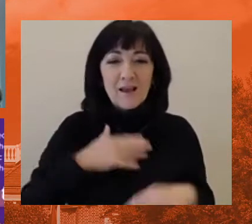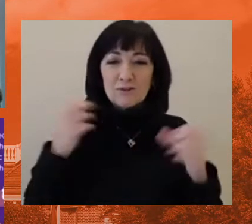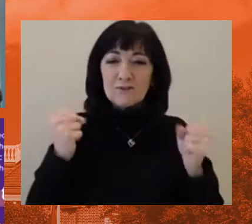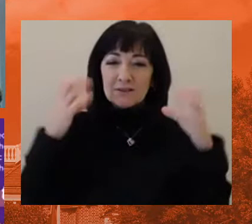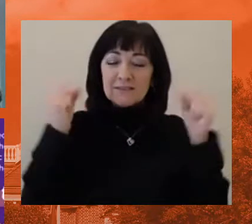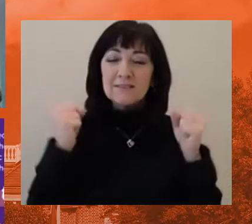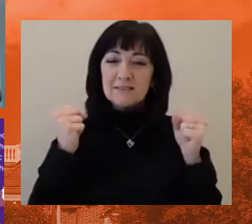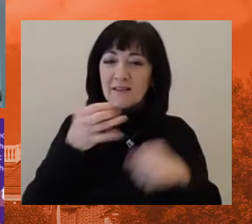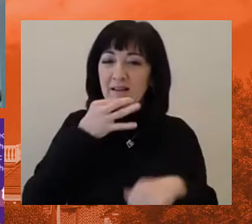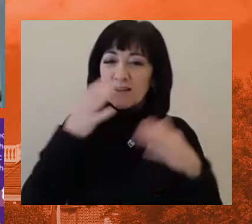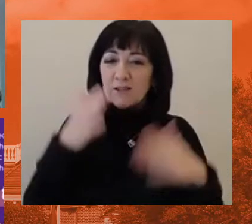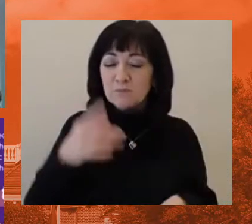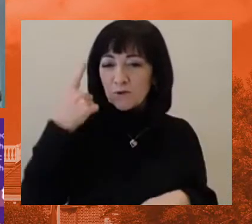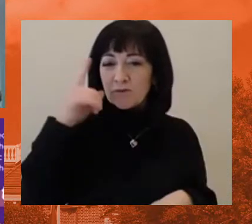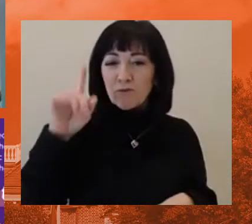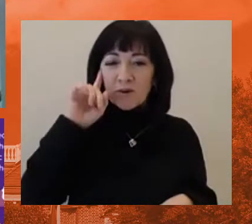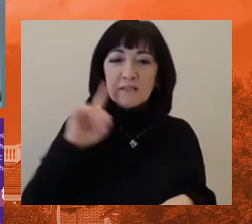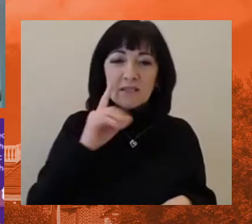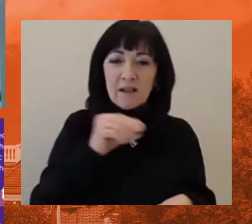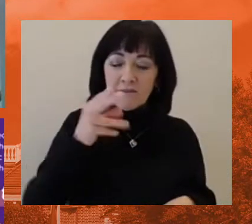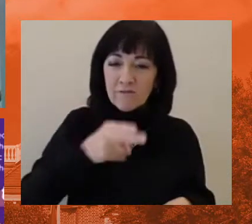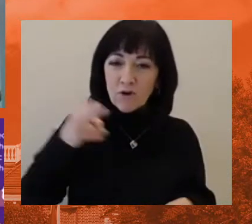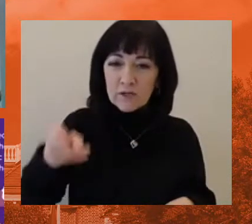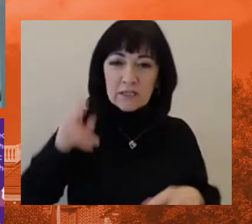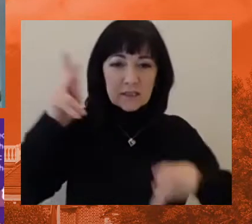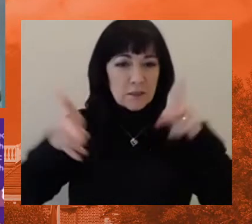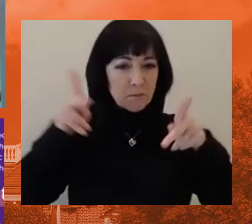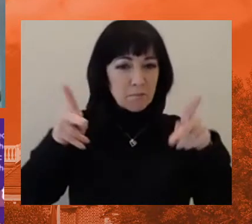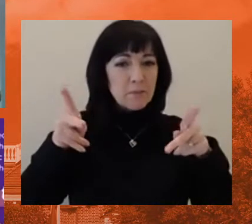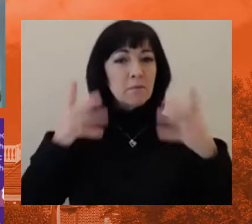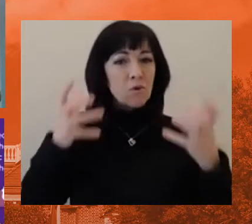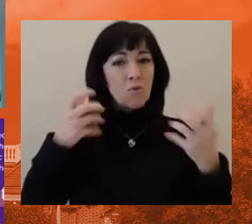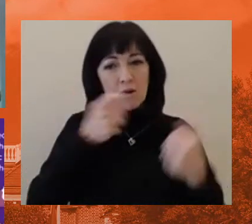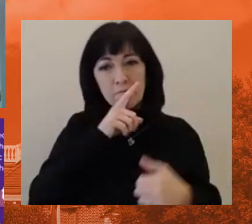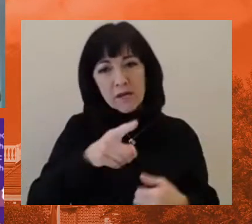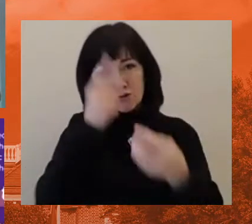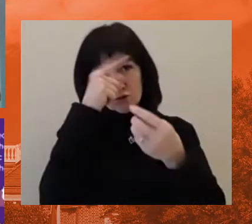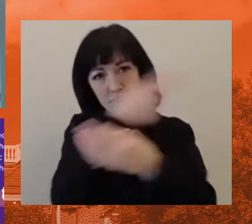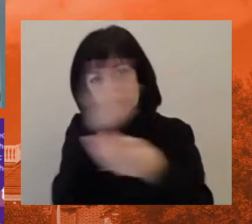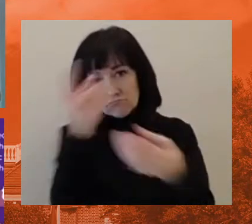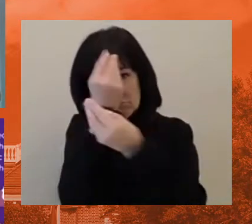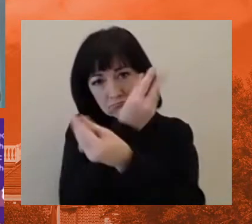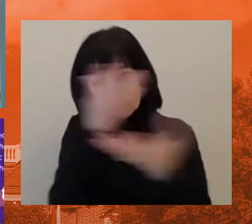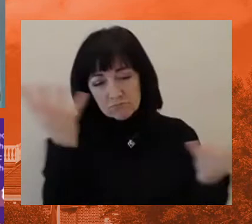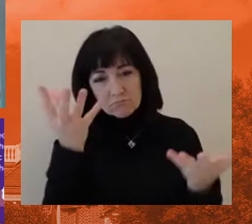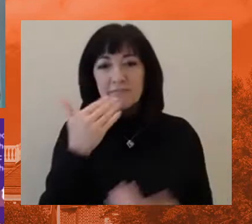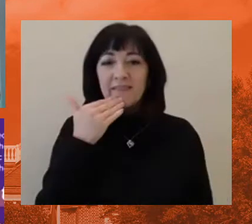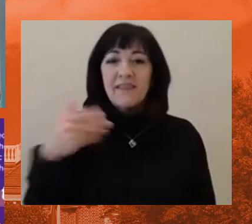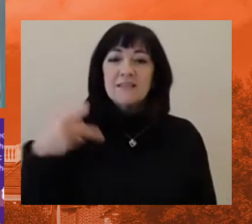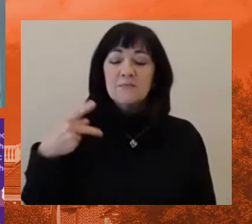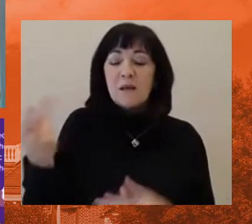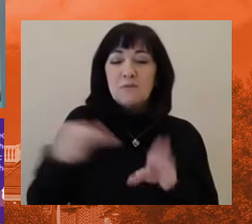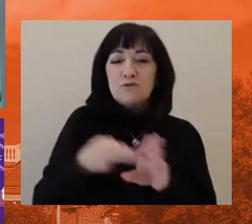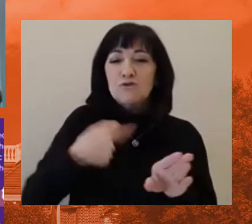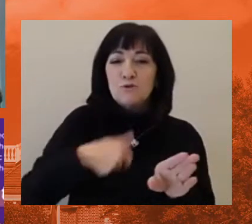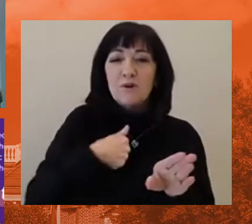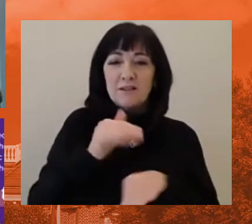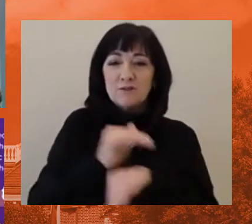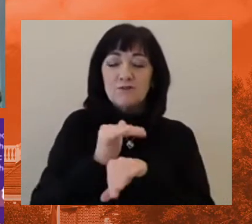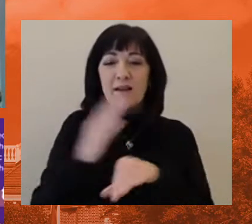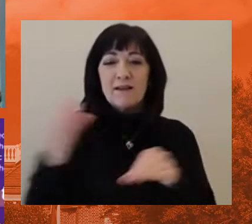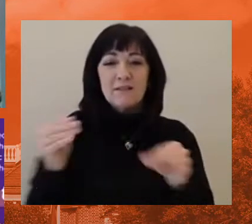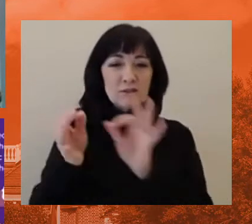sign expert for the deaf and hard of hearing. Thanks, Pam, once again for being with us and